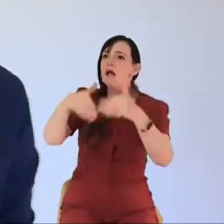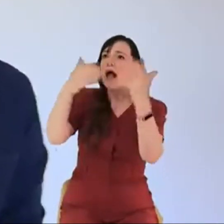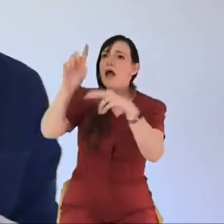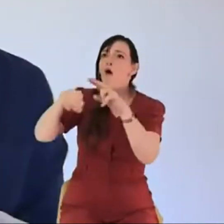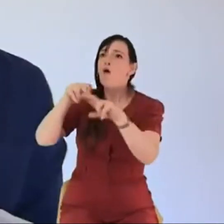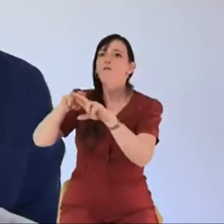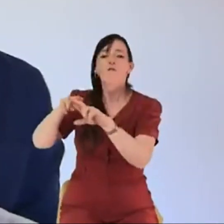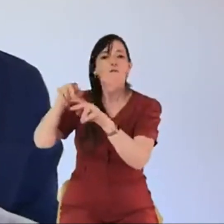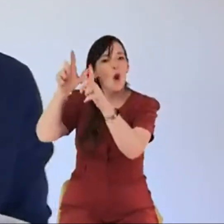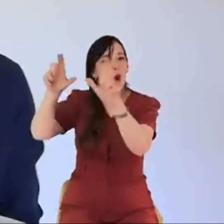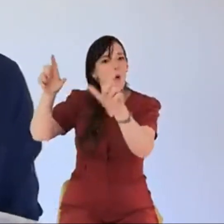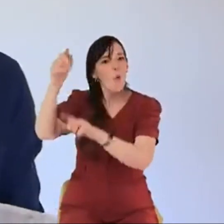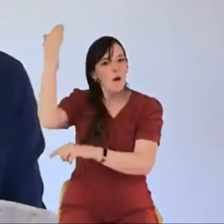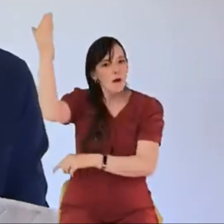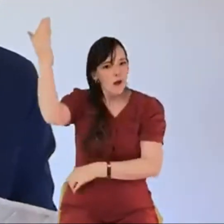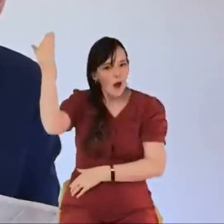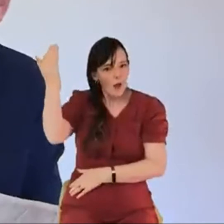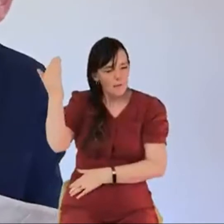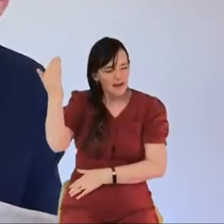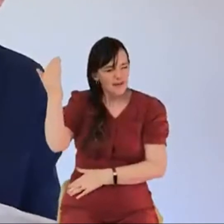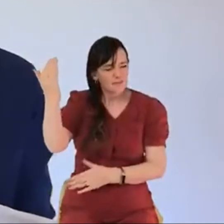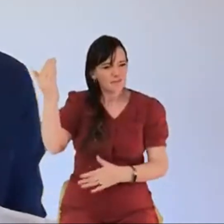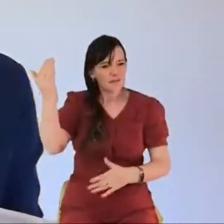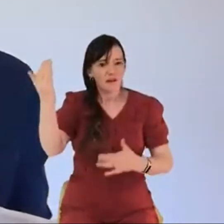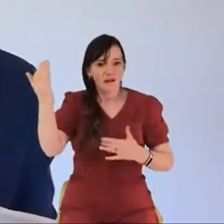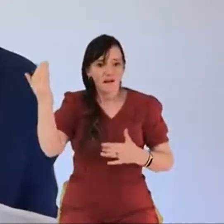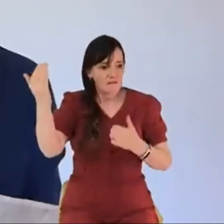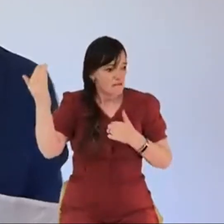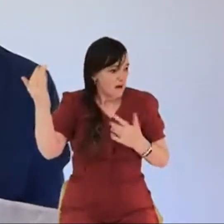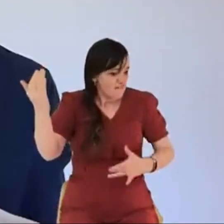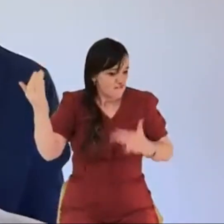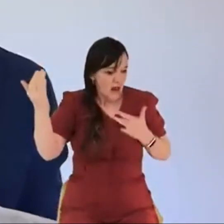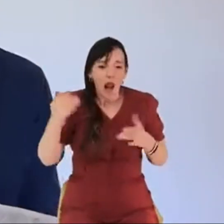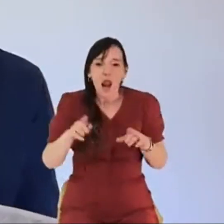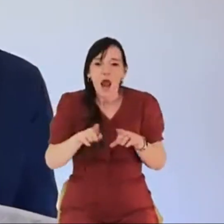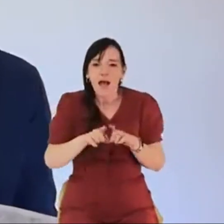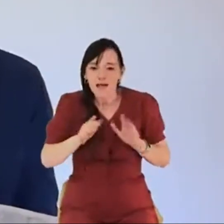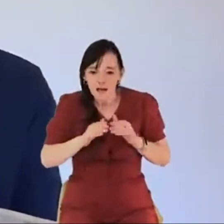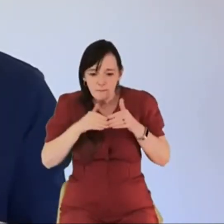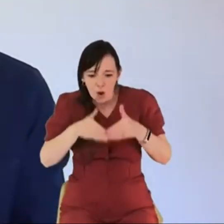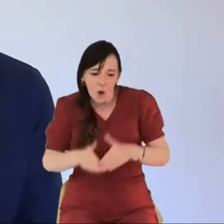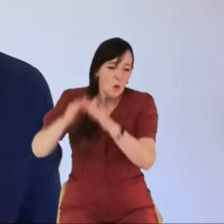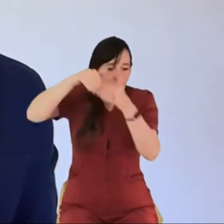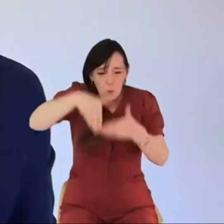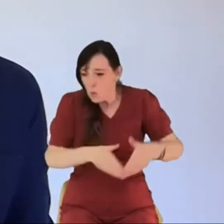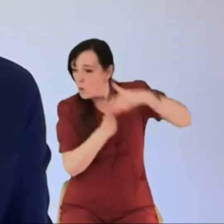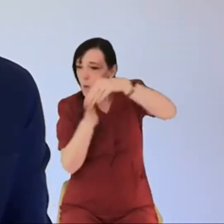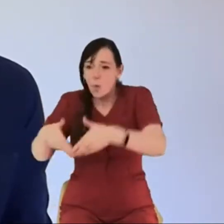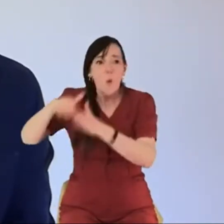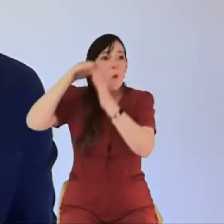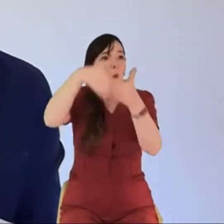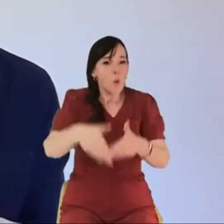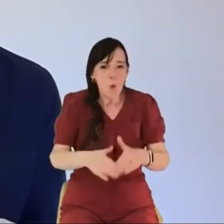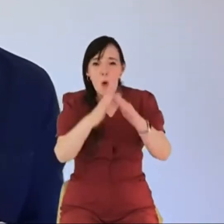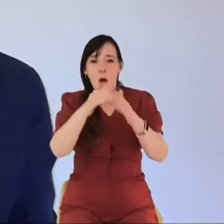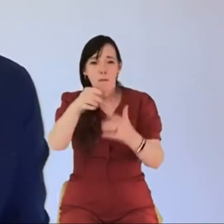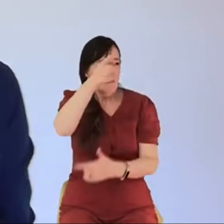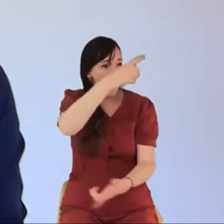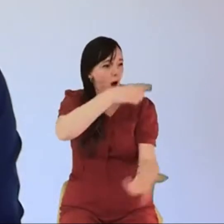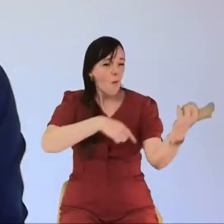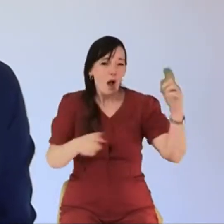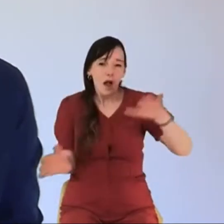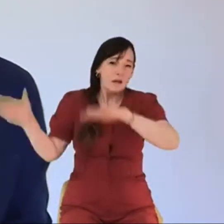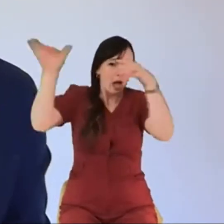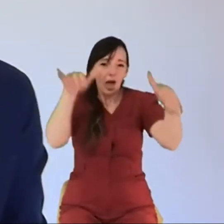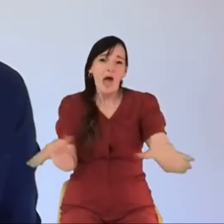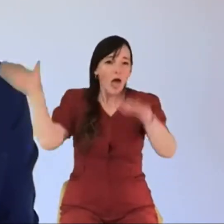is coming but i feel like i'm in in a small boat on a very big sea blown around by a hostile world